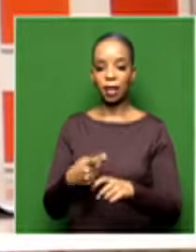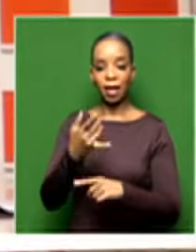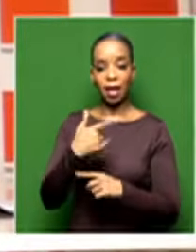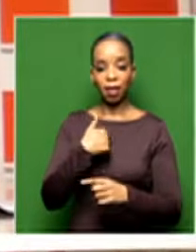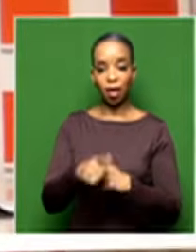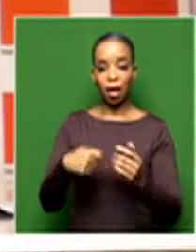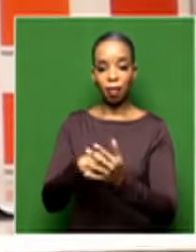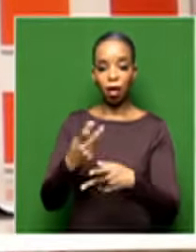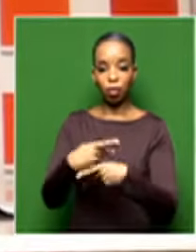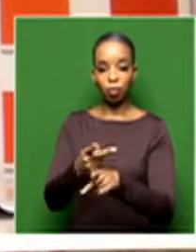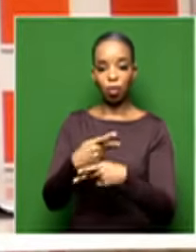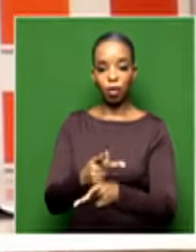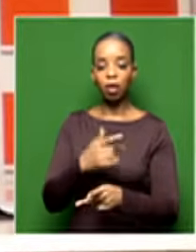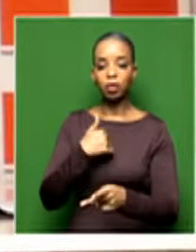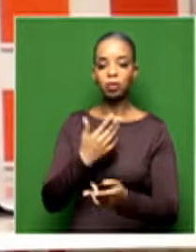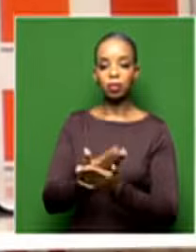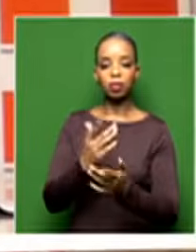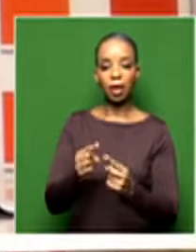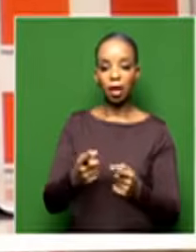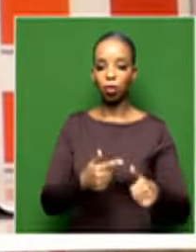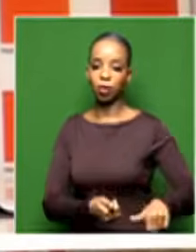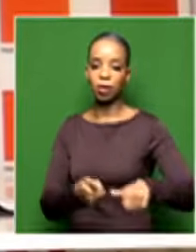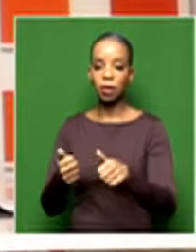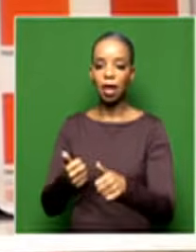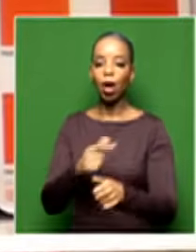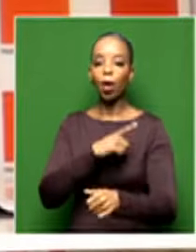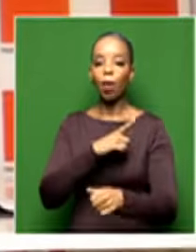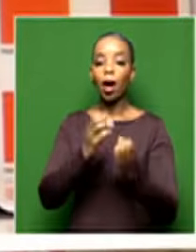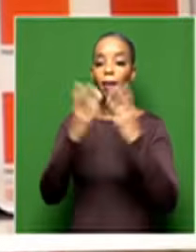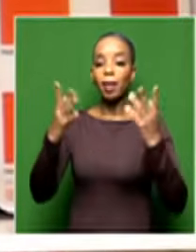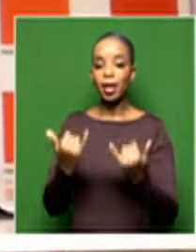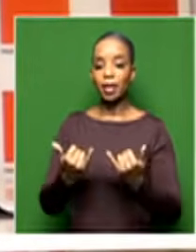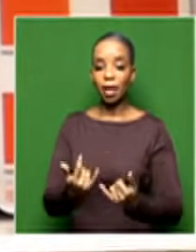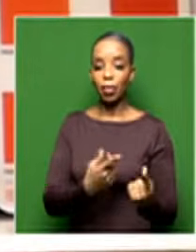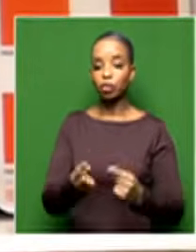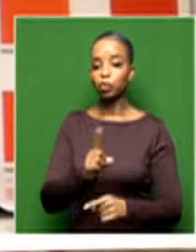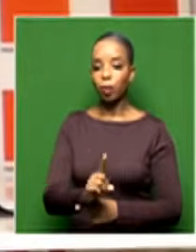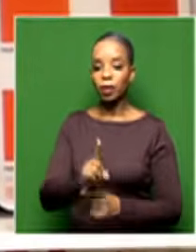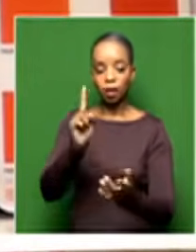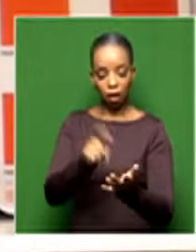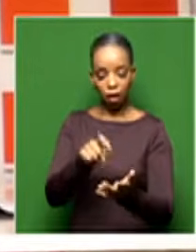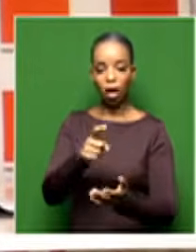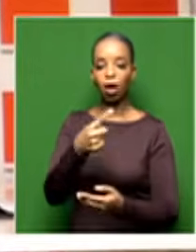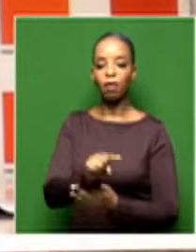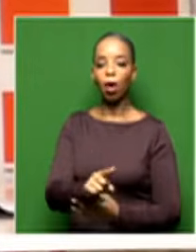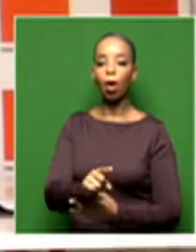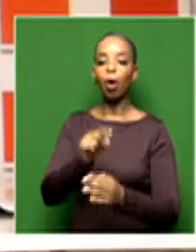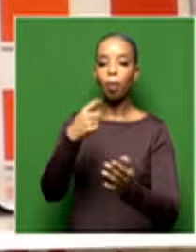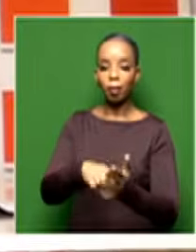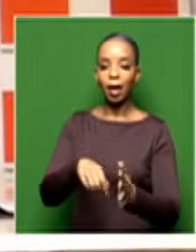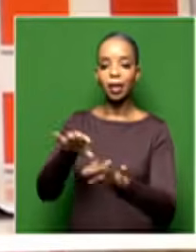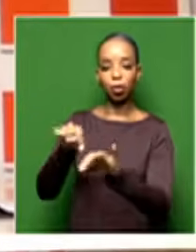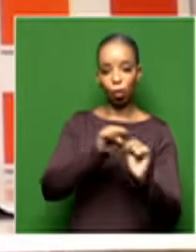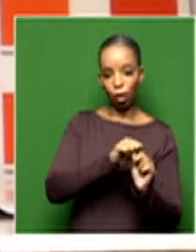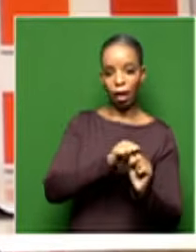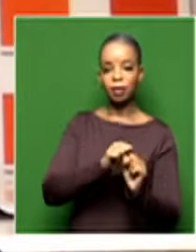obviously, a lot of brands are now offering this click and collect offer. And what you'll start seeing is trends as well, where you can actually almost purchase online,